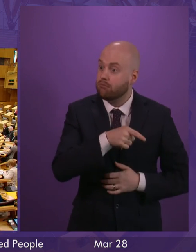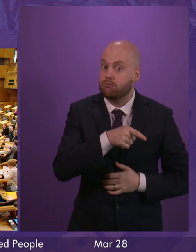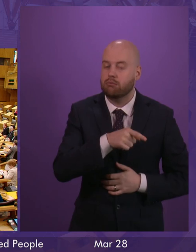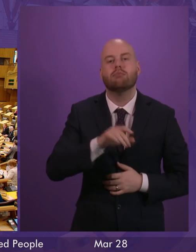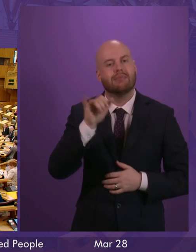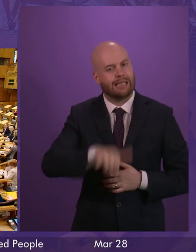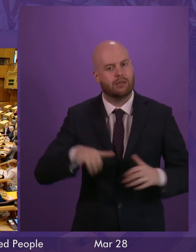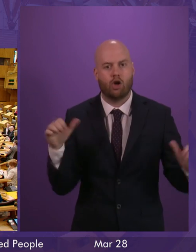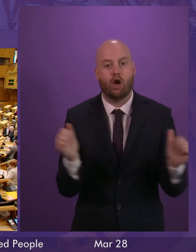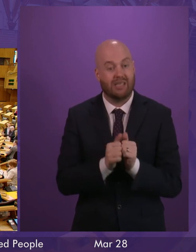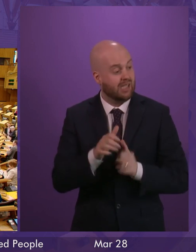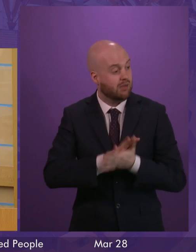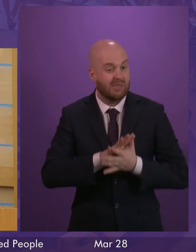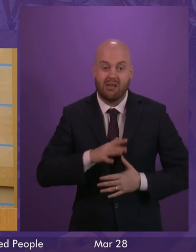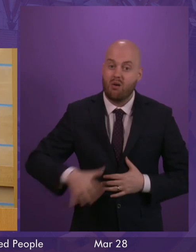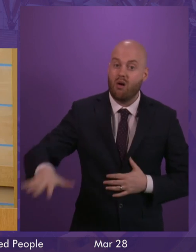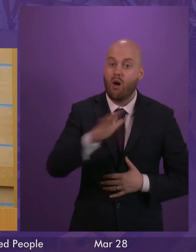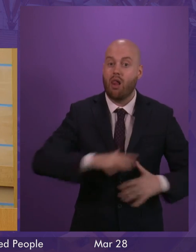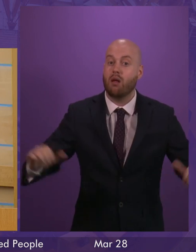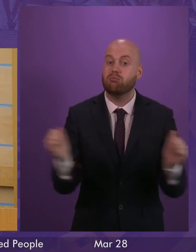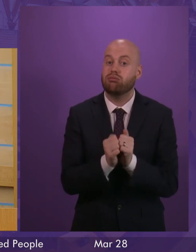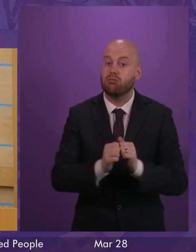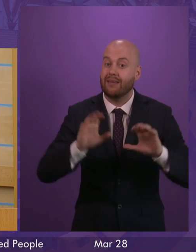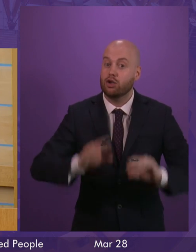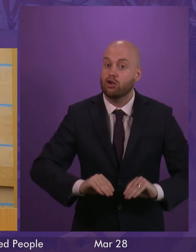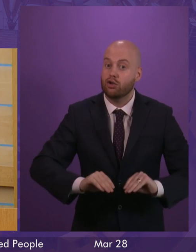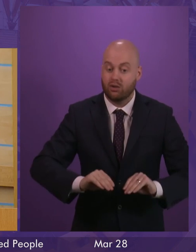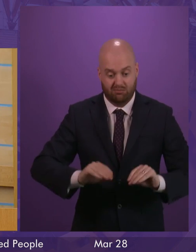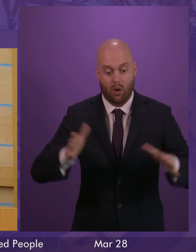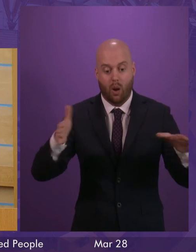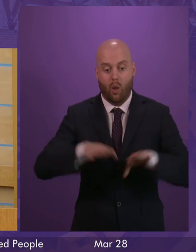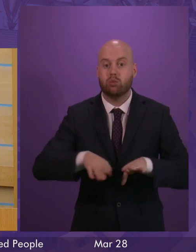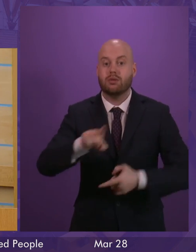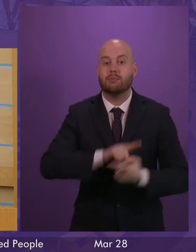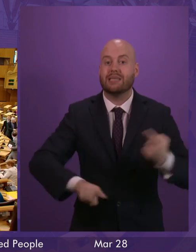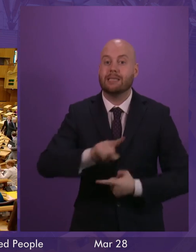Yes. Thank you very much. That concludes decision time. And I close this meeting.